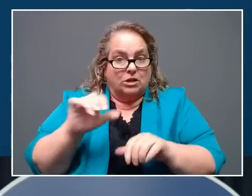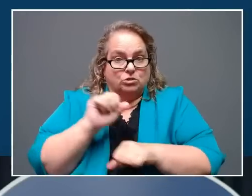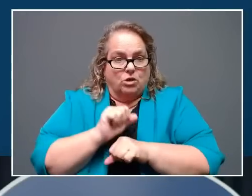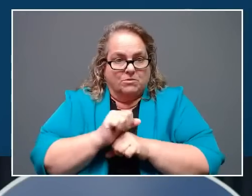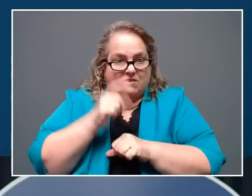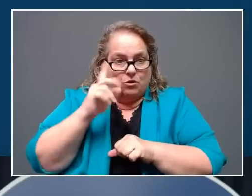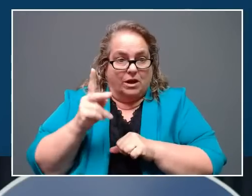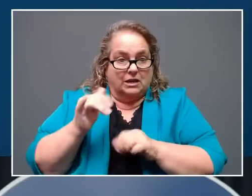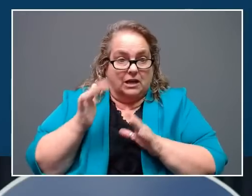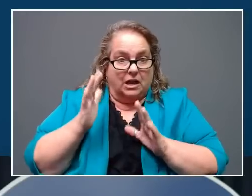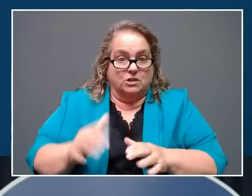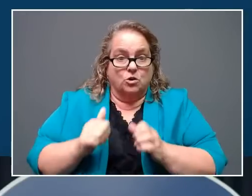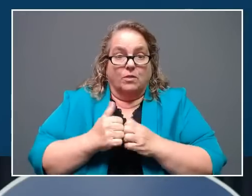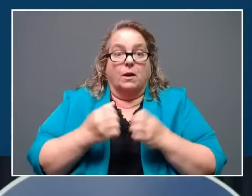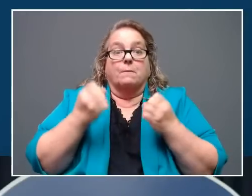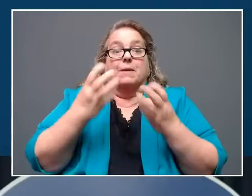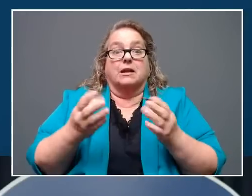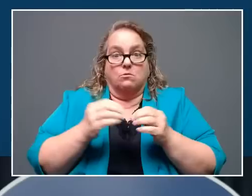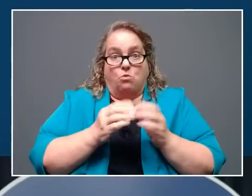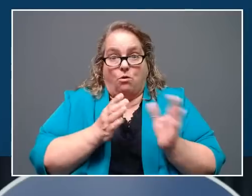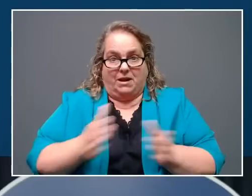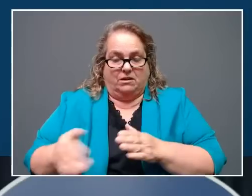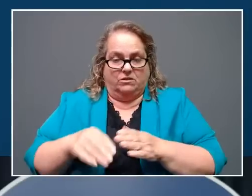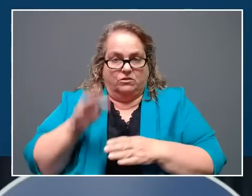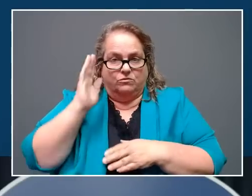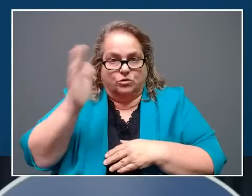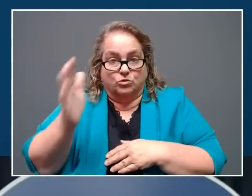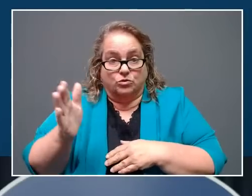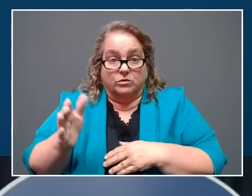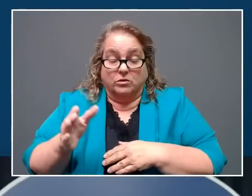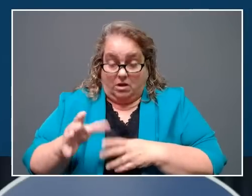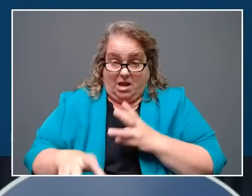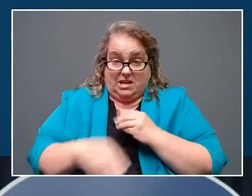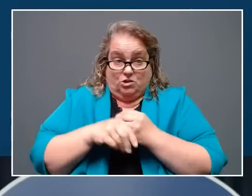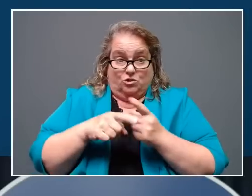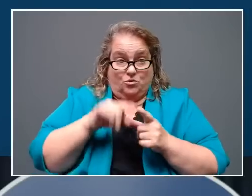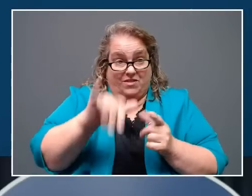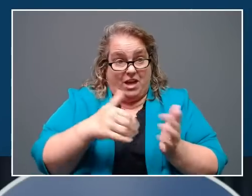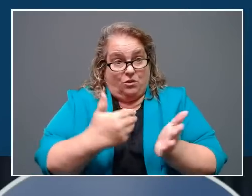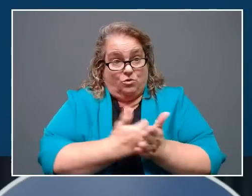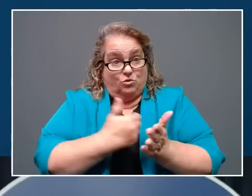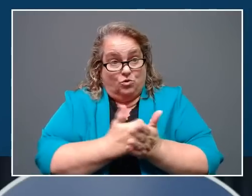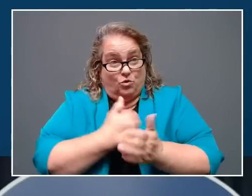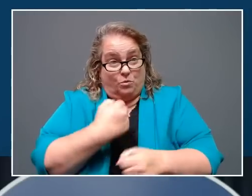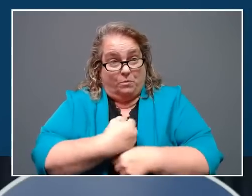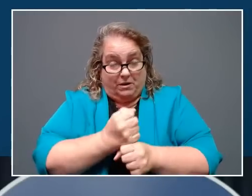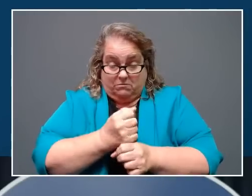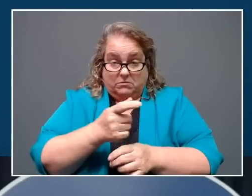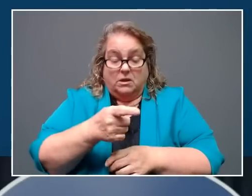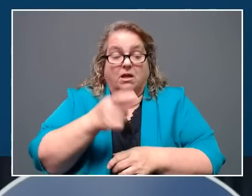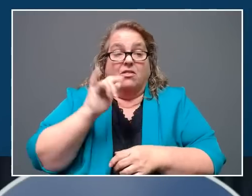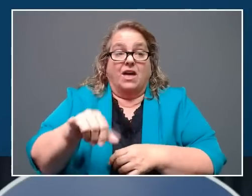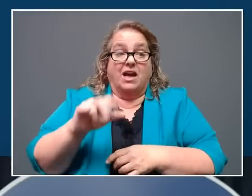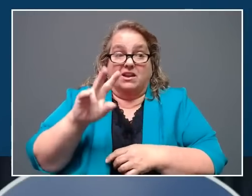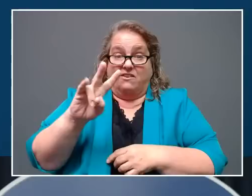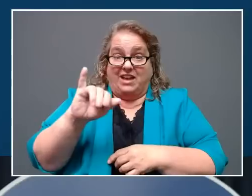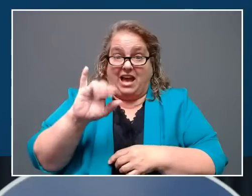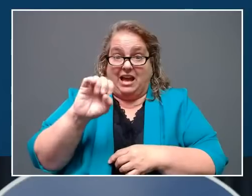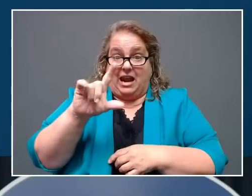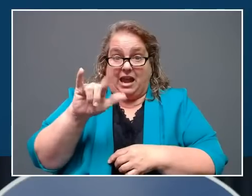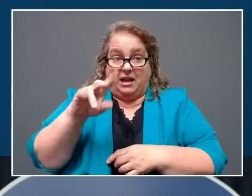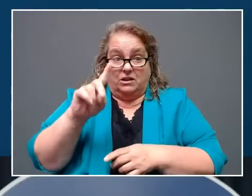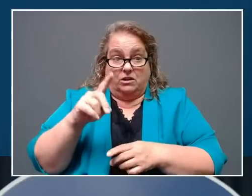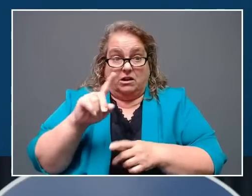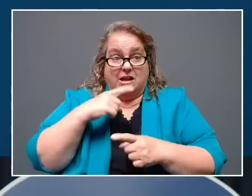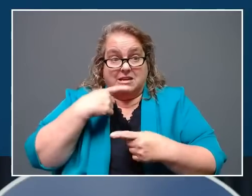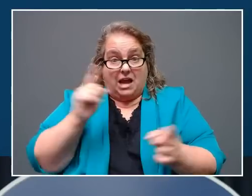more planned in the future. In addition to this new facility, Wieland announced last year that it was building its North American headquarters in